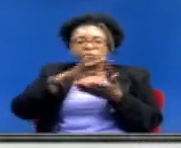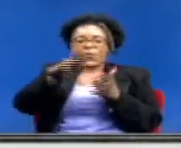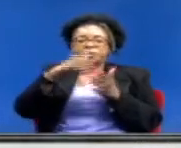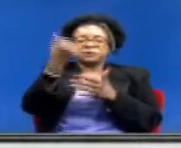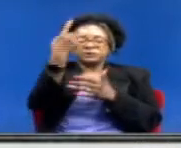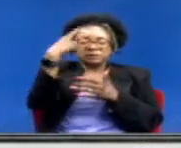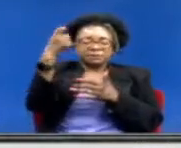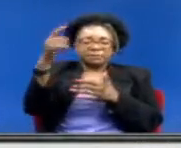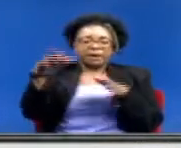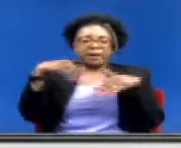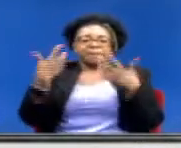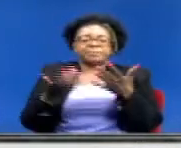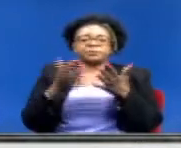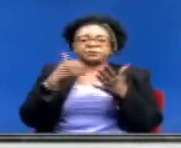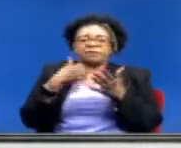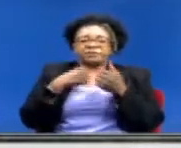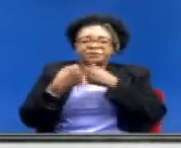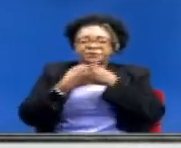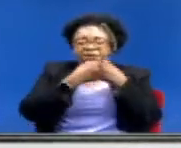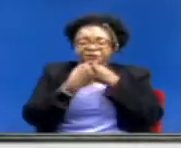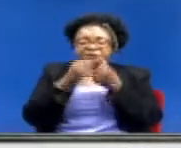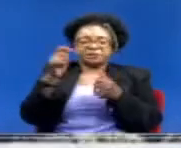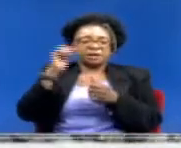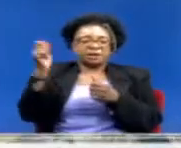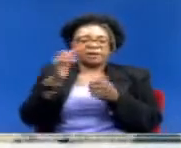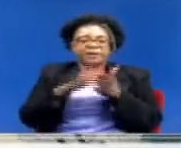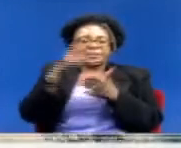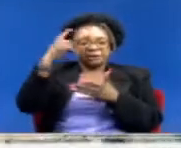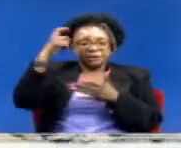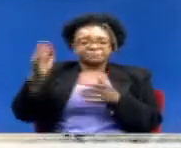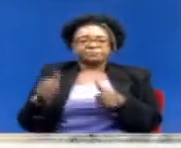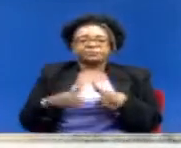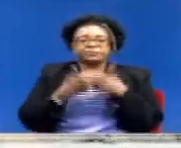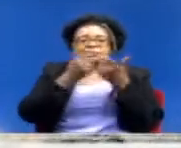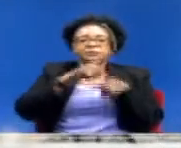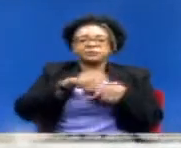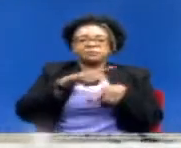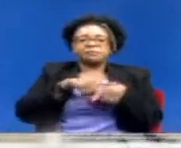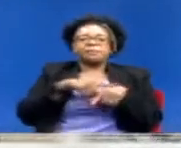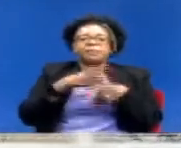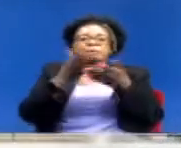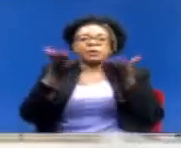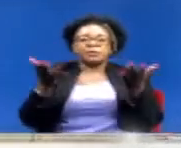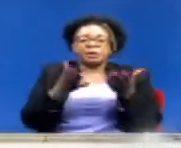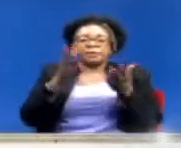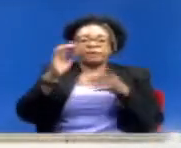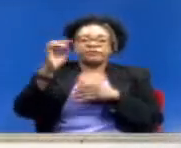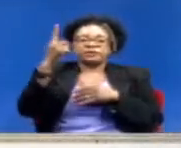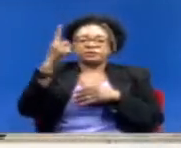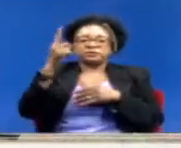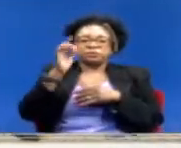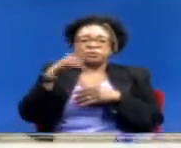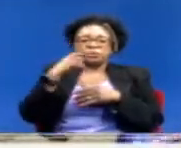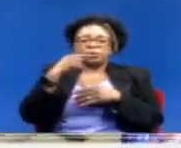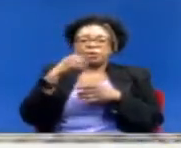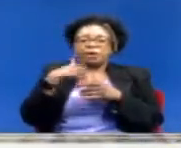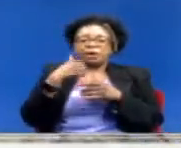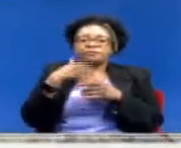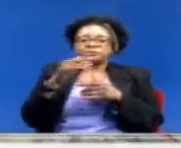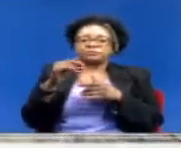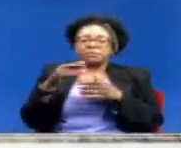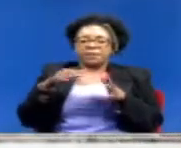ultimate wingsuit challenge in Kenya, and their dream came to pass when they made history by being the first wingsuit athletes to glide in the air